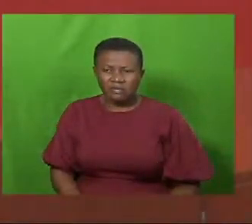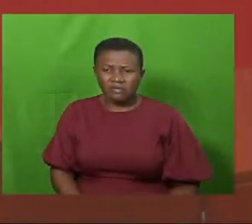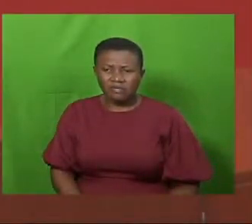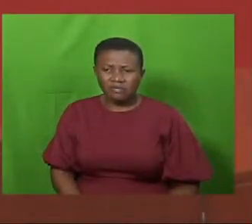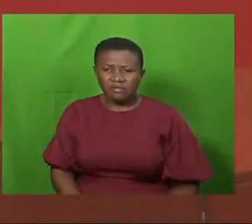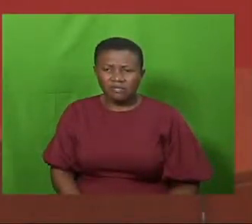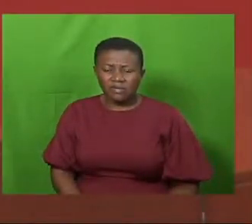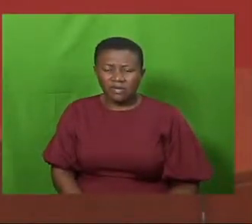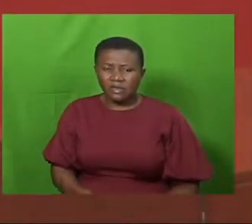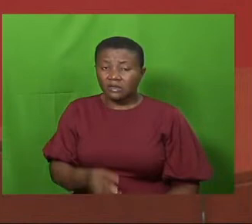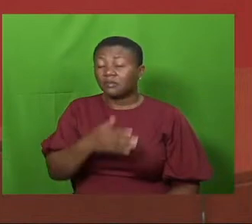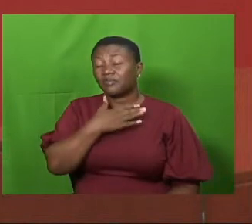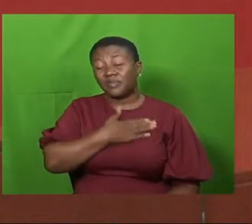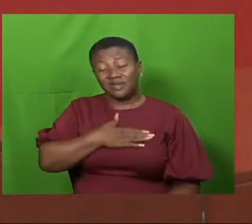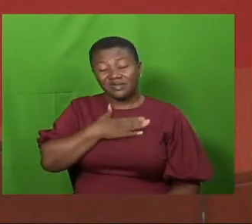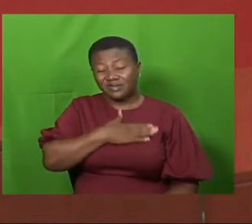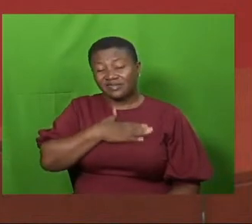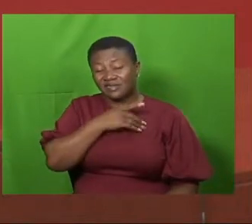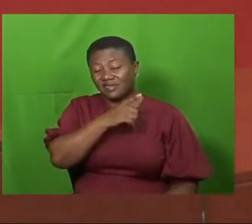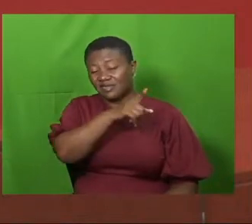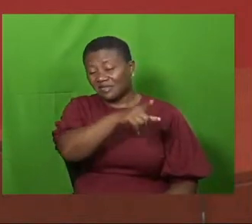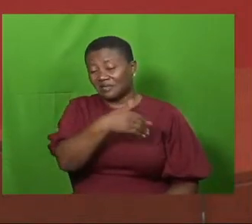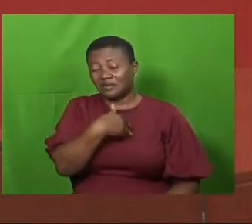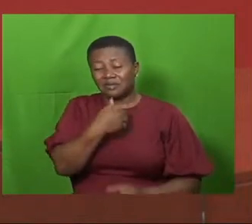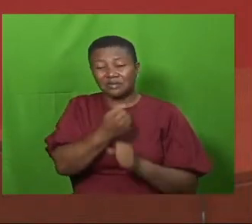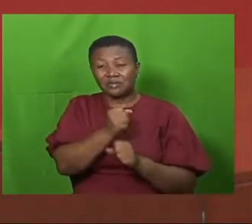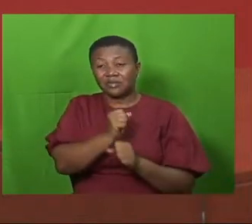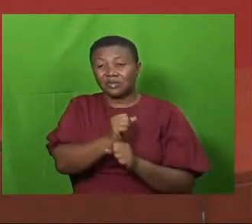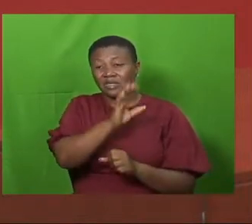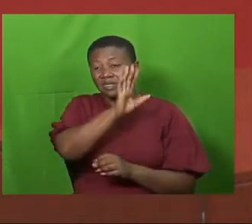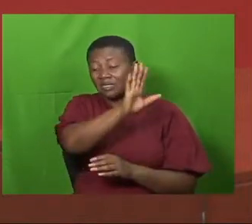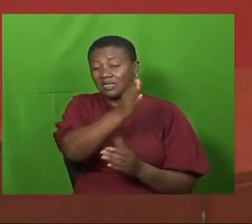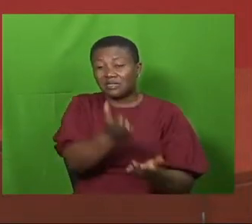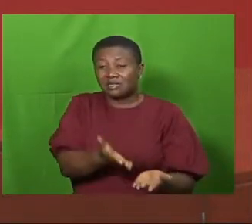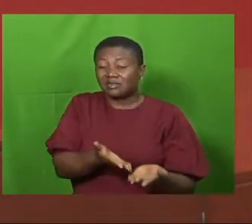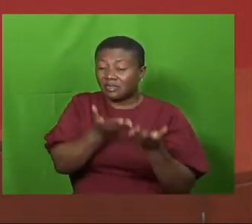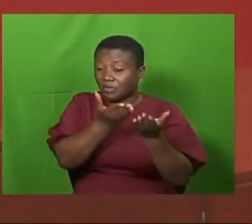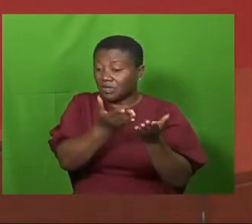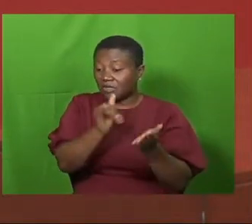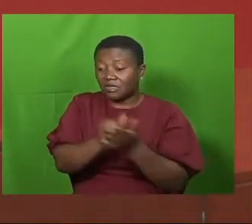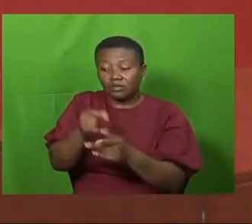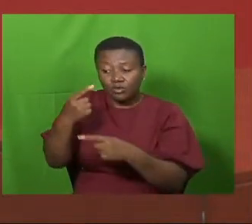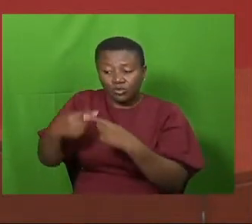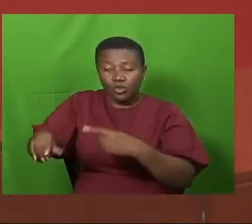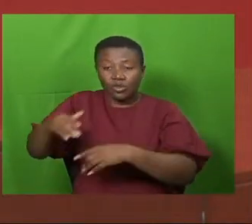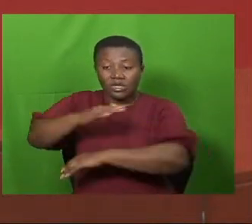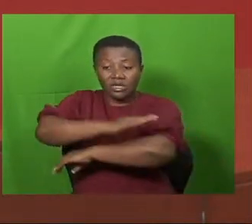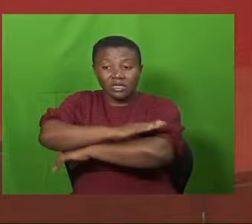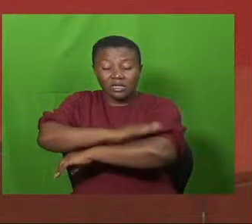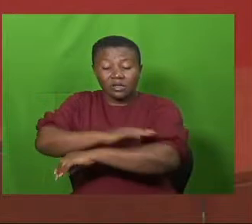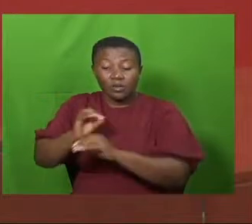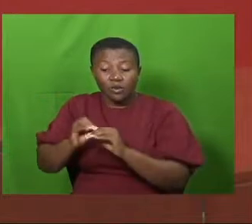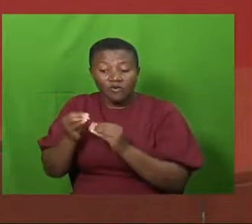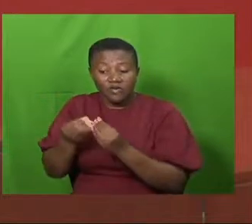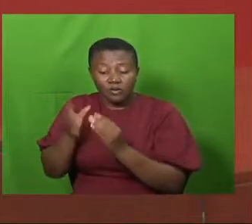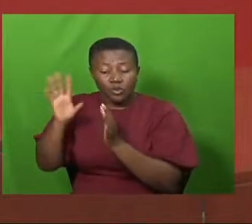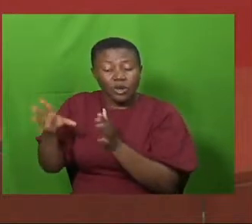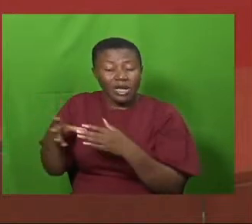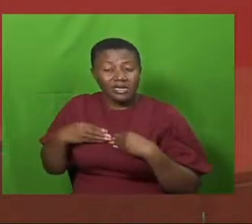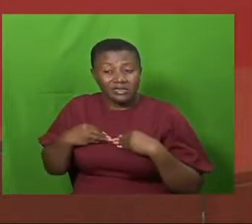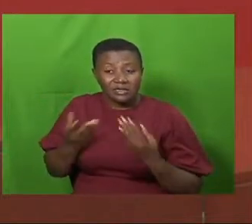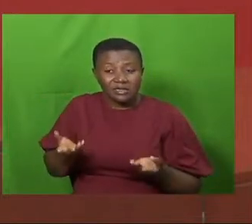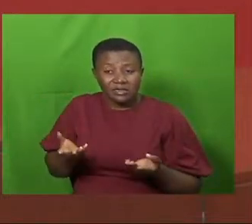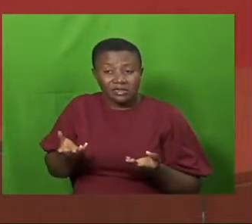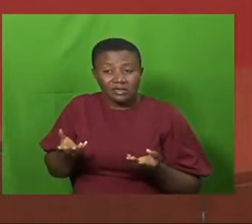his submission. That is what the Hansard is going to capture. So, once he's tabling, he can